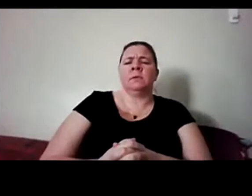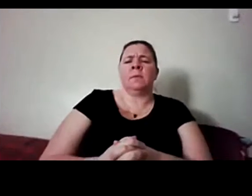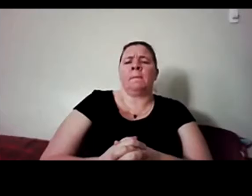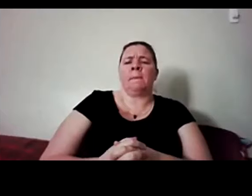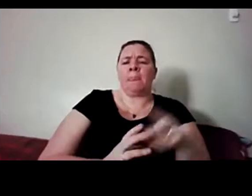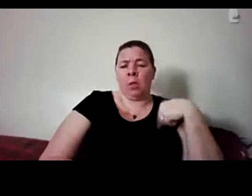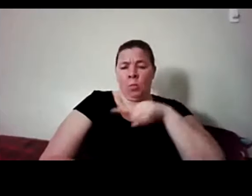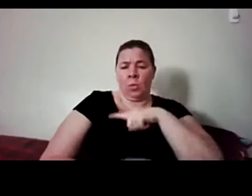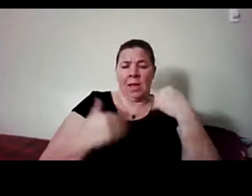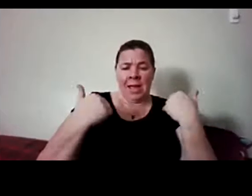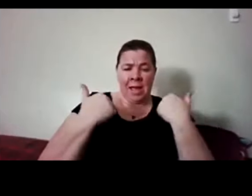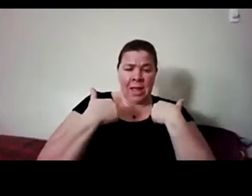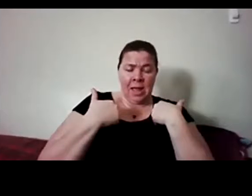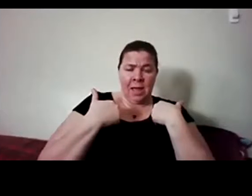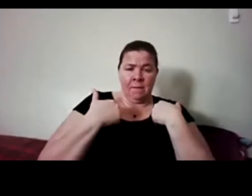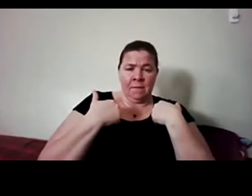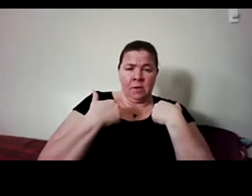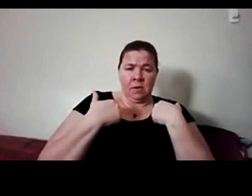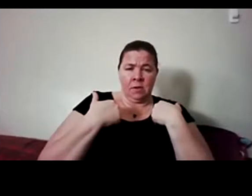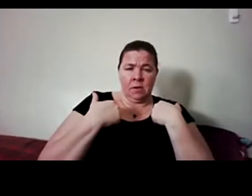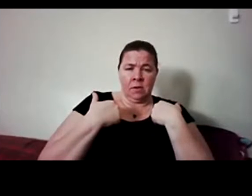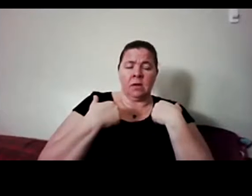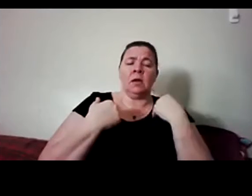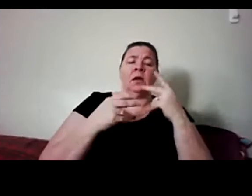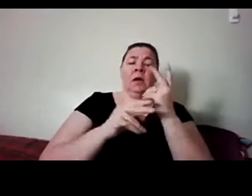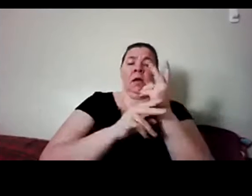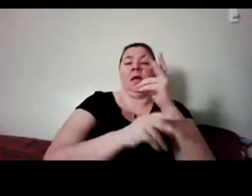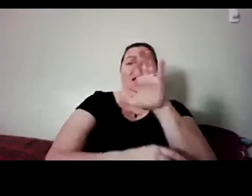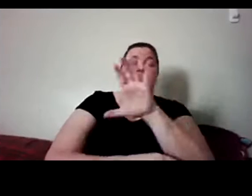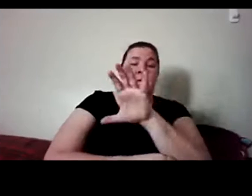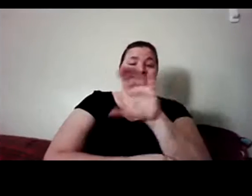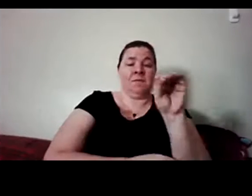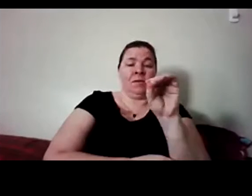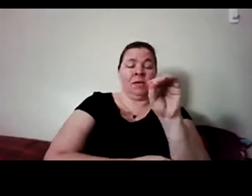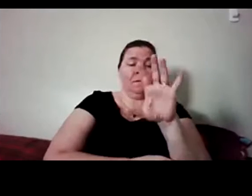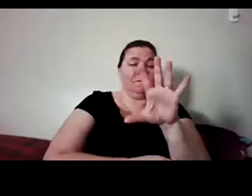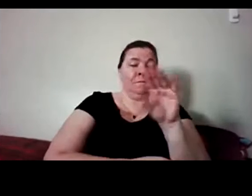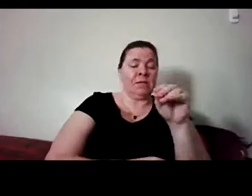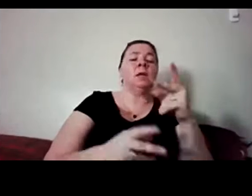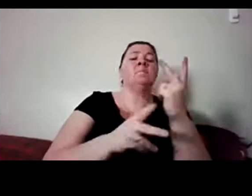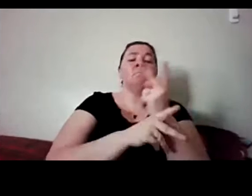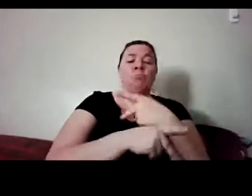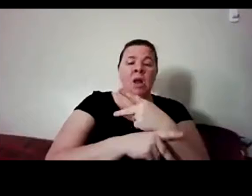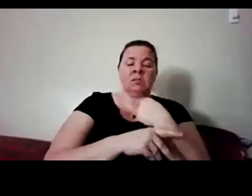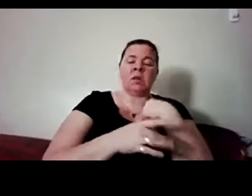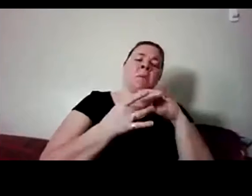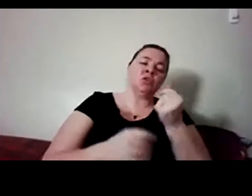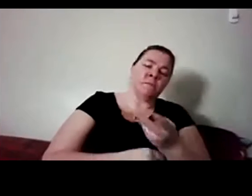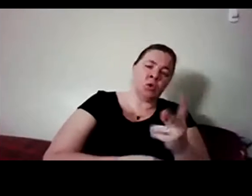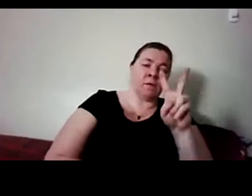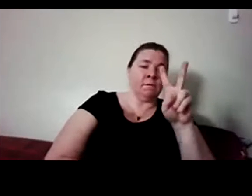We have an arsenal of close to 50 products. Those products I mentioned to you, I mentioned a few of them to you: